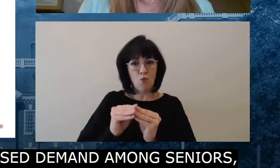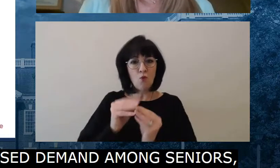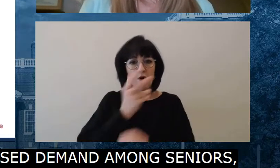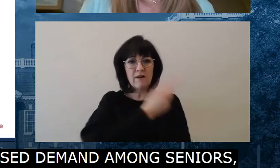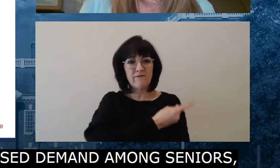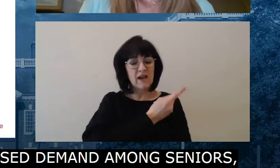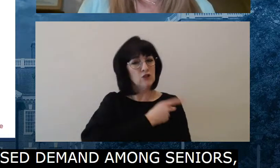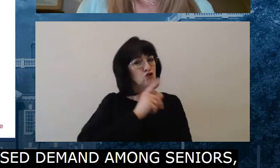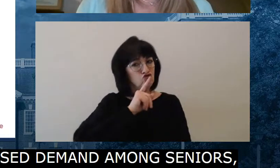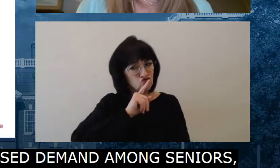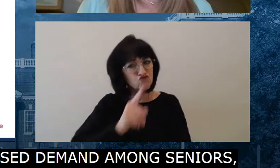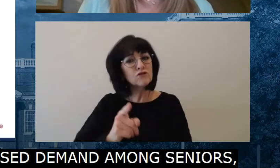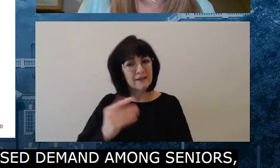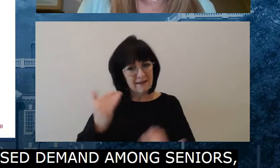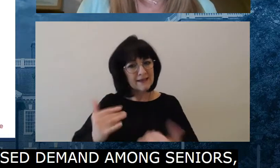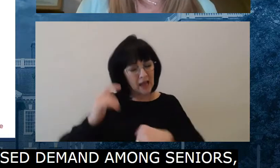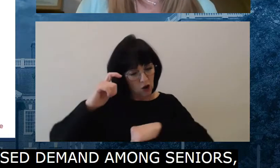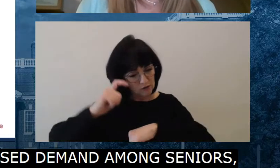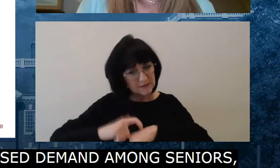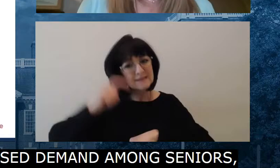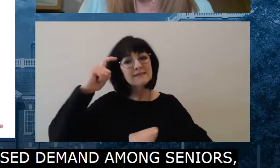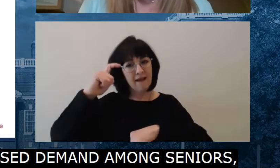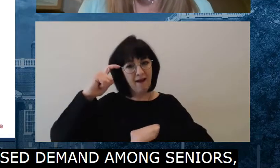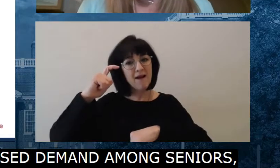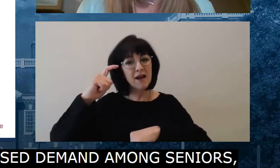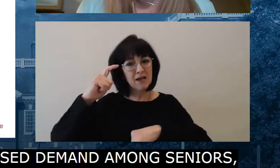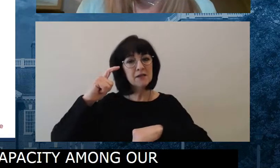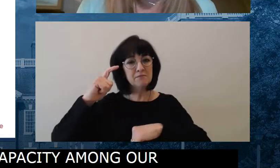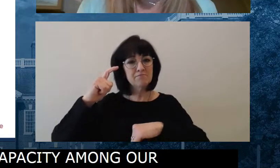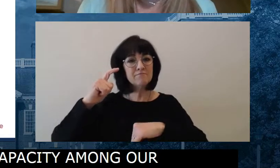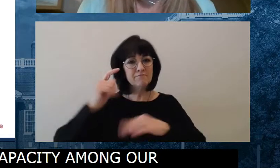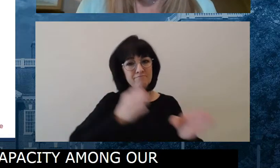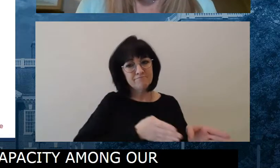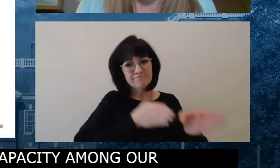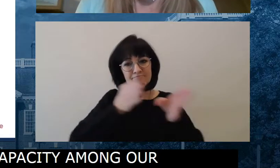for us to move into kind of our next